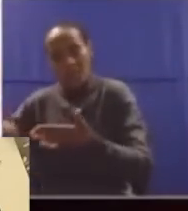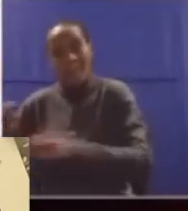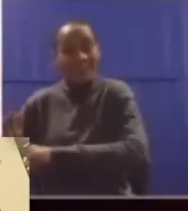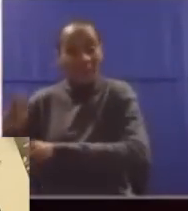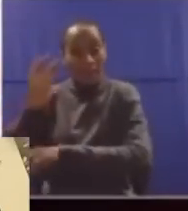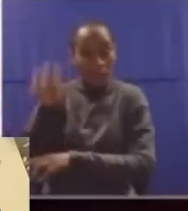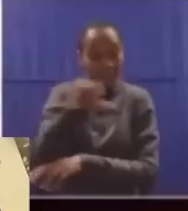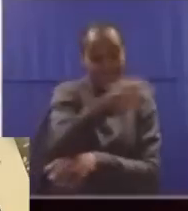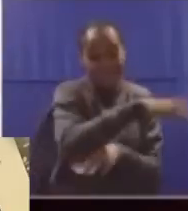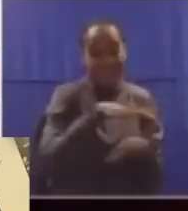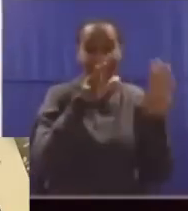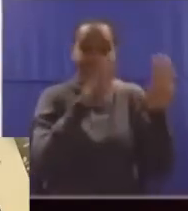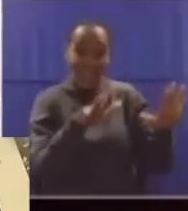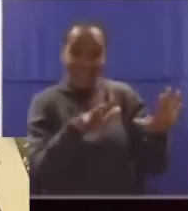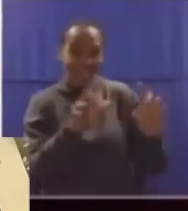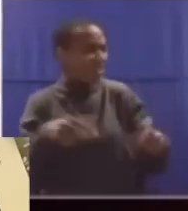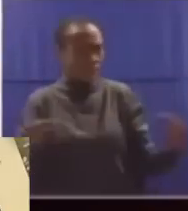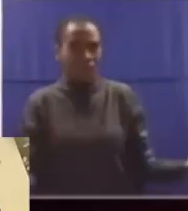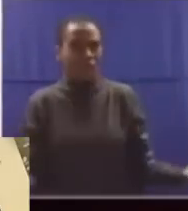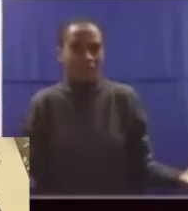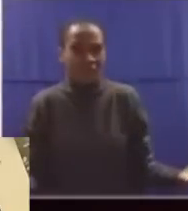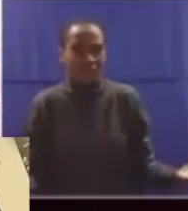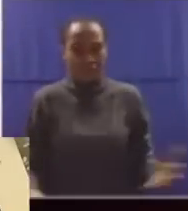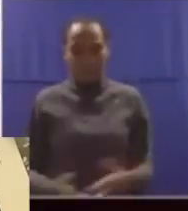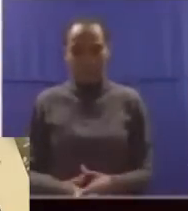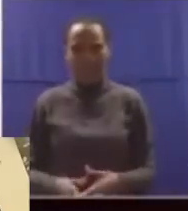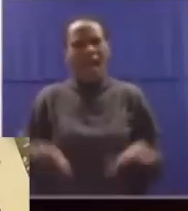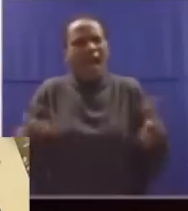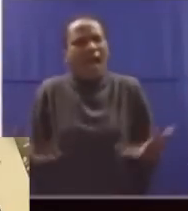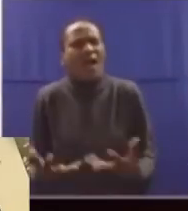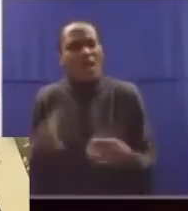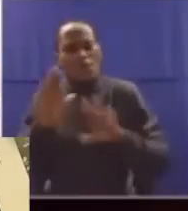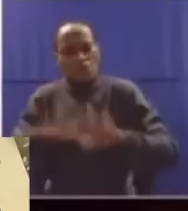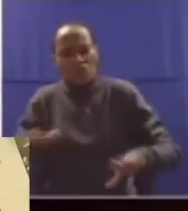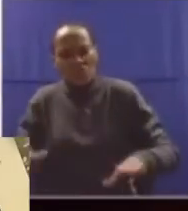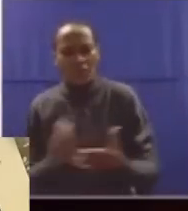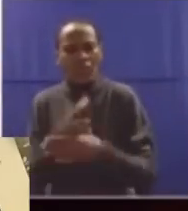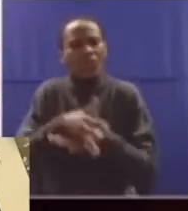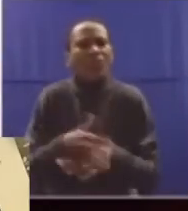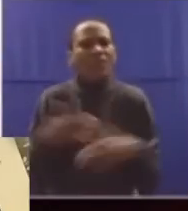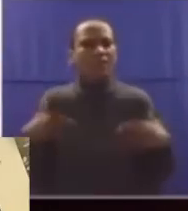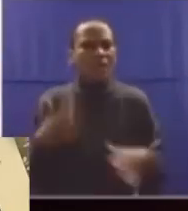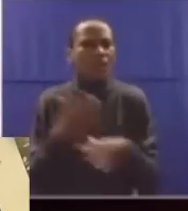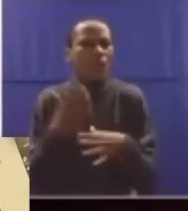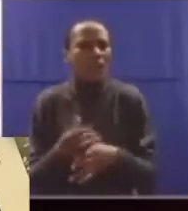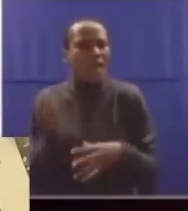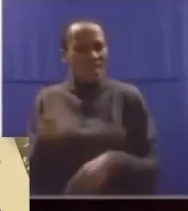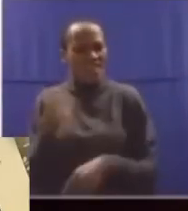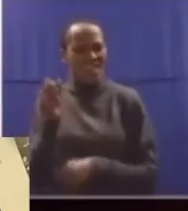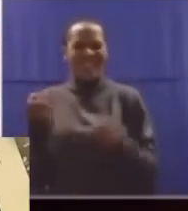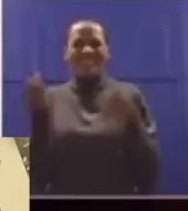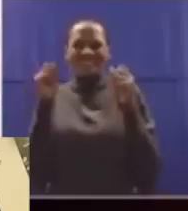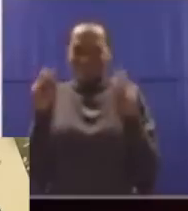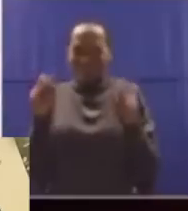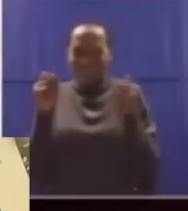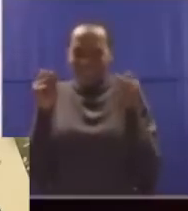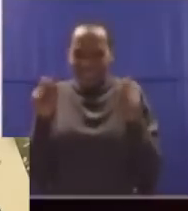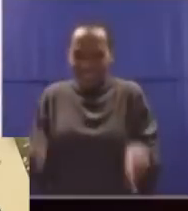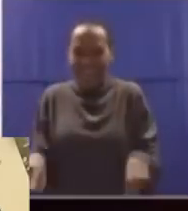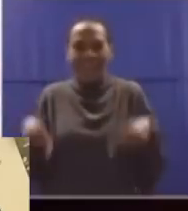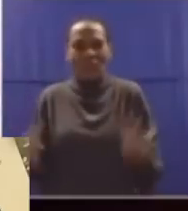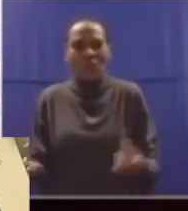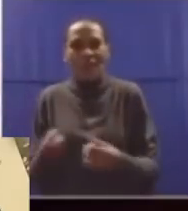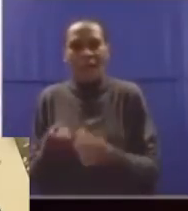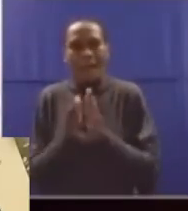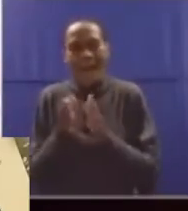country. How are learners meant to eventually participate in the labor market if they can't understand what they read, a basic